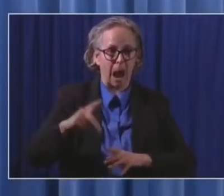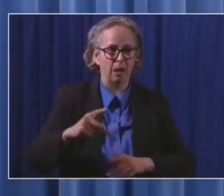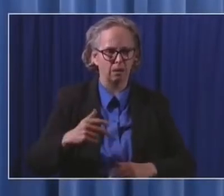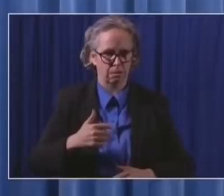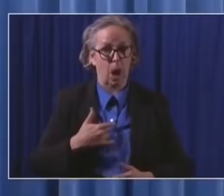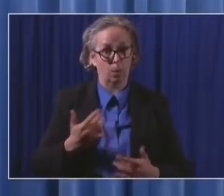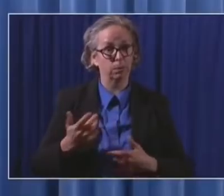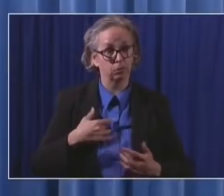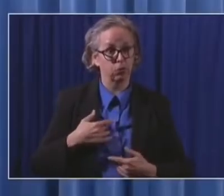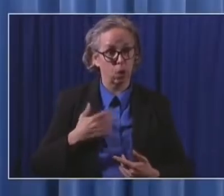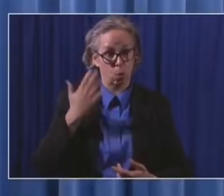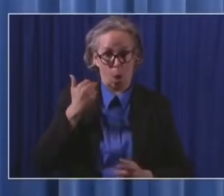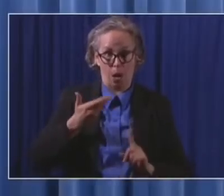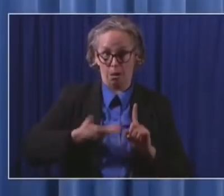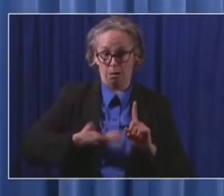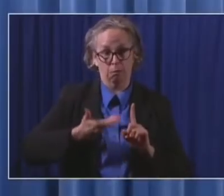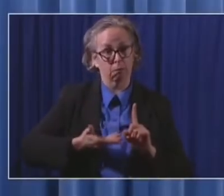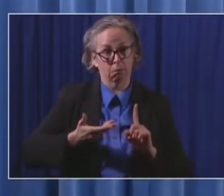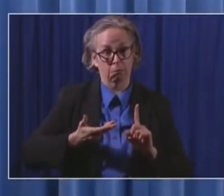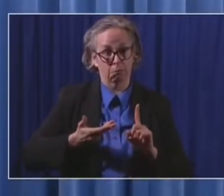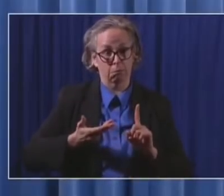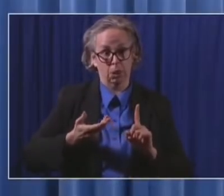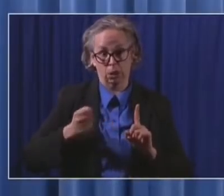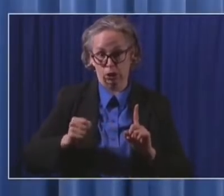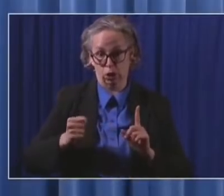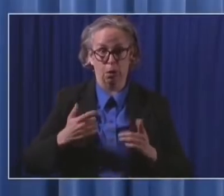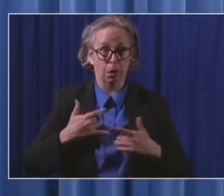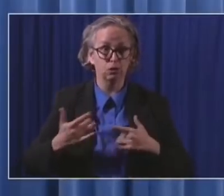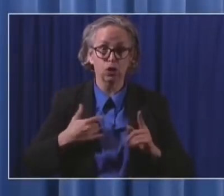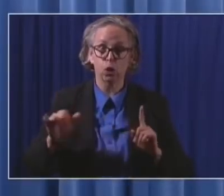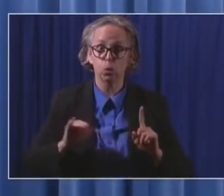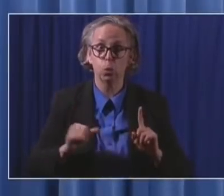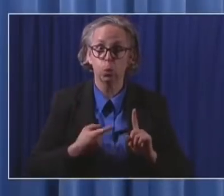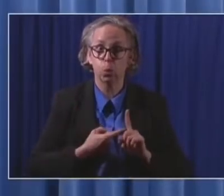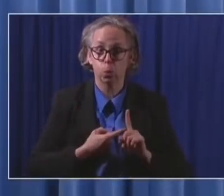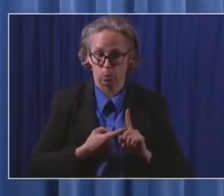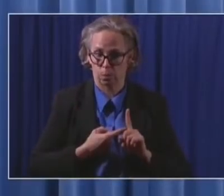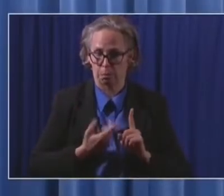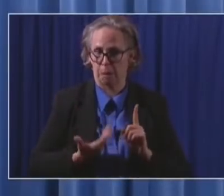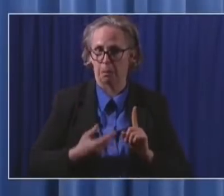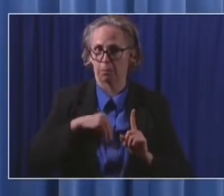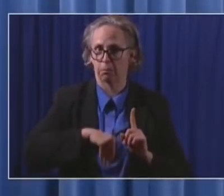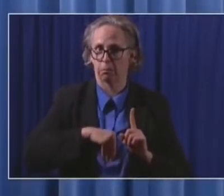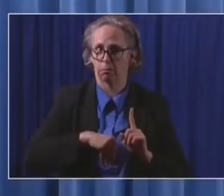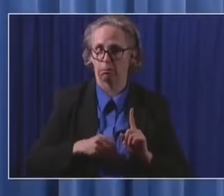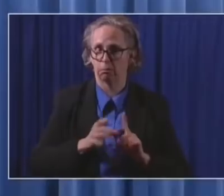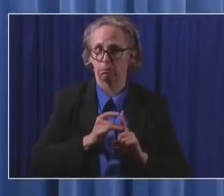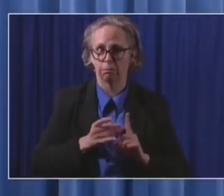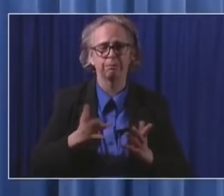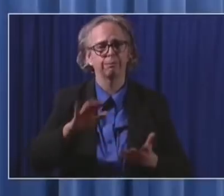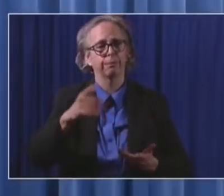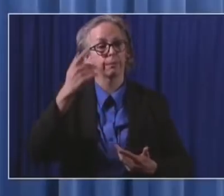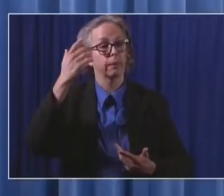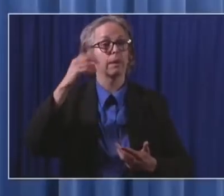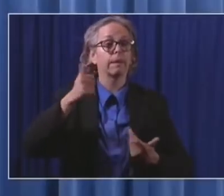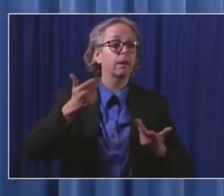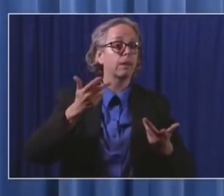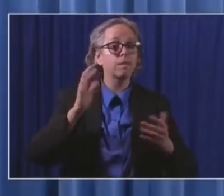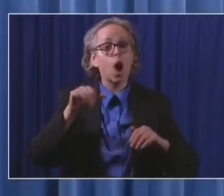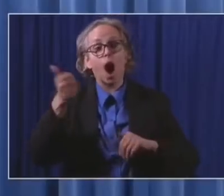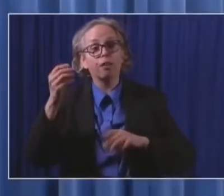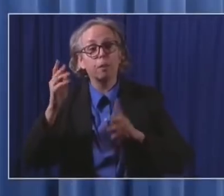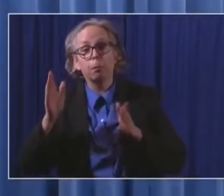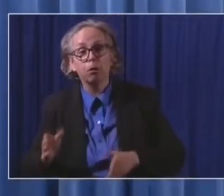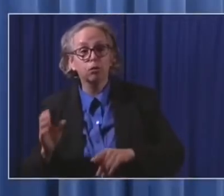at bars and restaurants every night, I would be very, very concerned about them. And I think they should